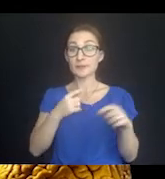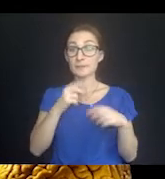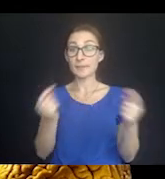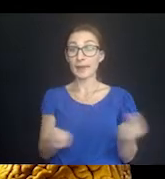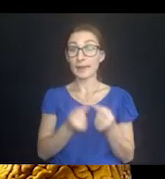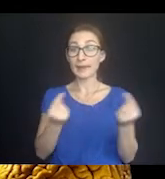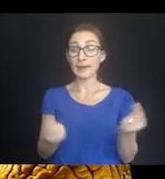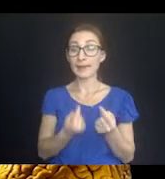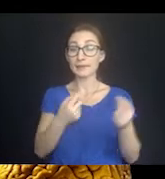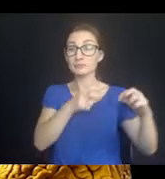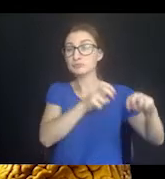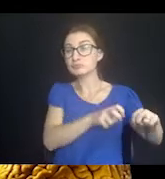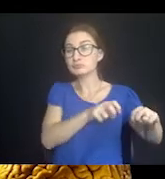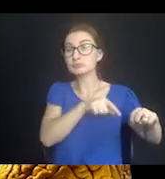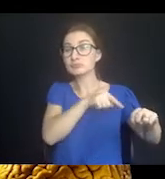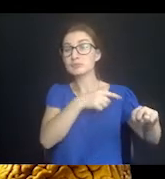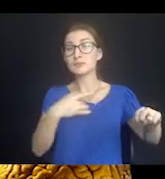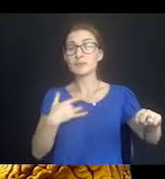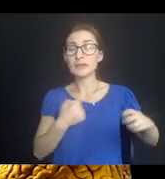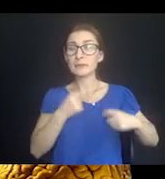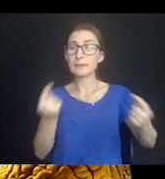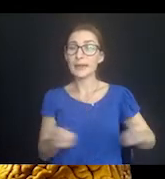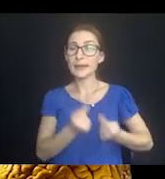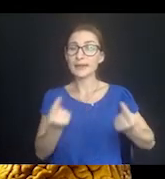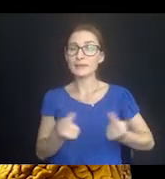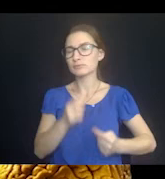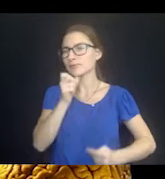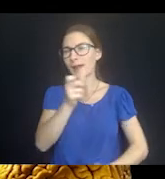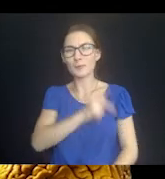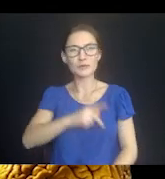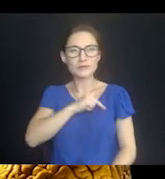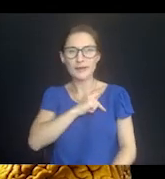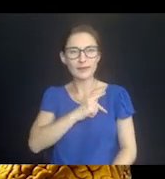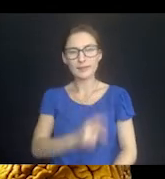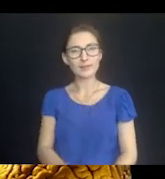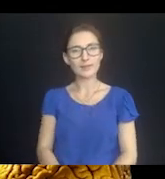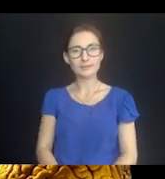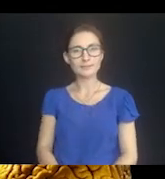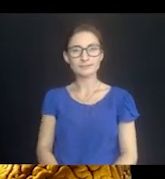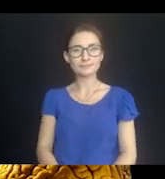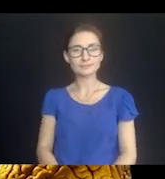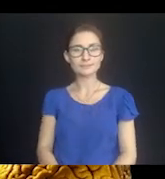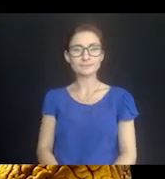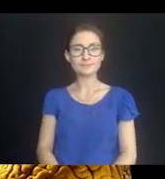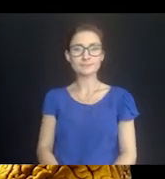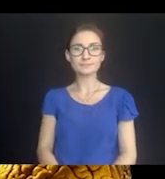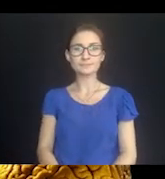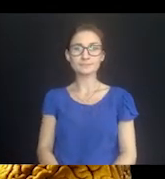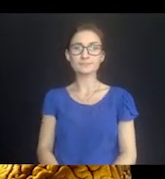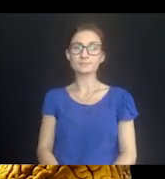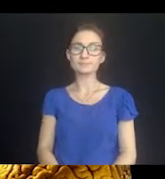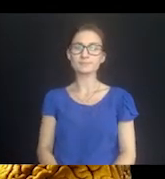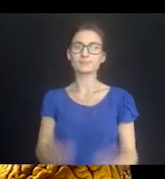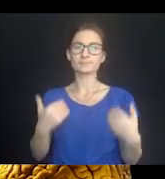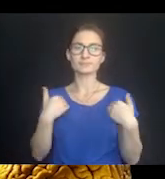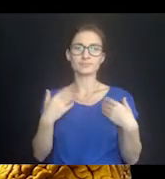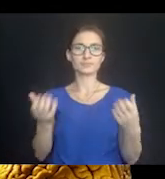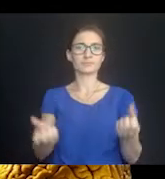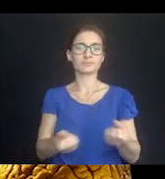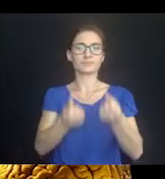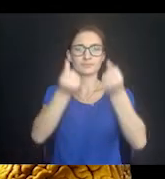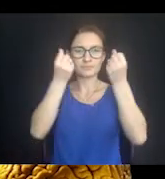seeing the dog for what it is. Maybe it's in pain. It's not growling at you. Maybe it's not personal.